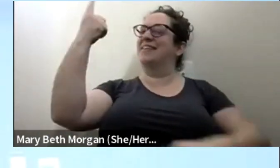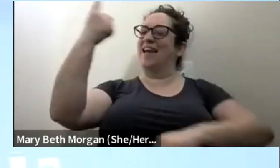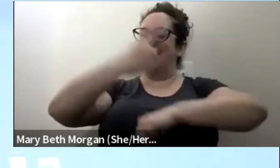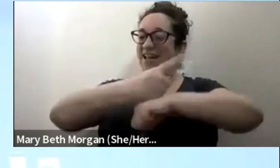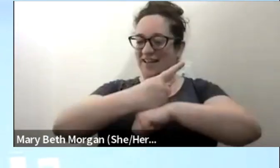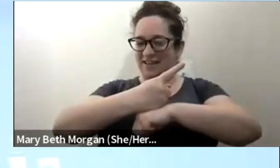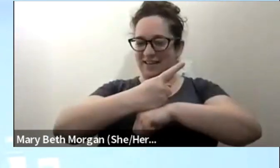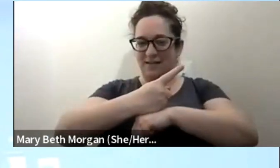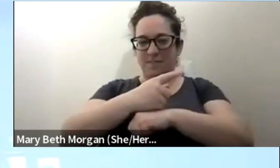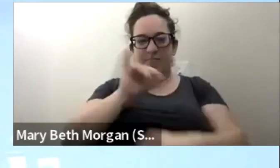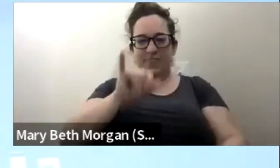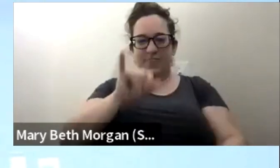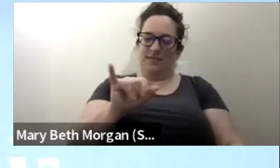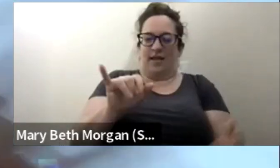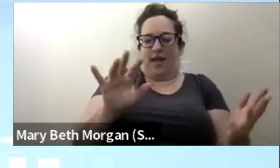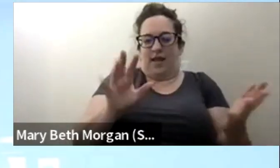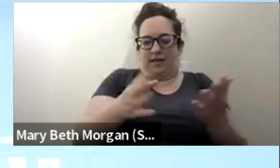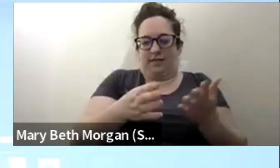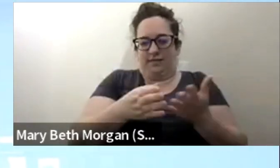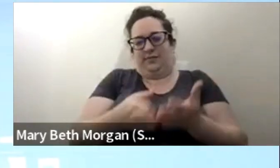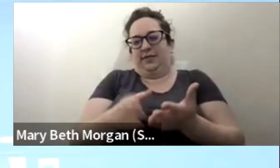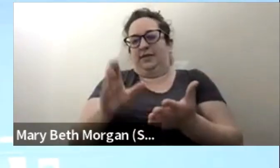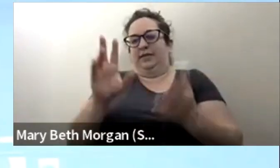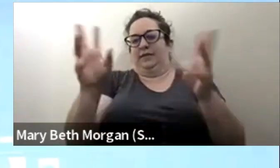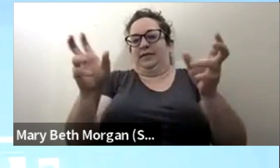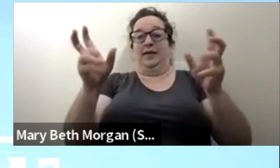compare thee to a summer's day? Thank you. And